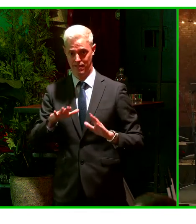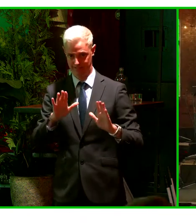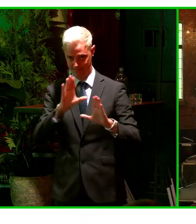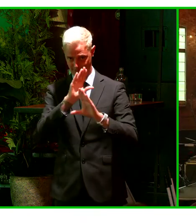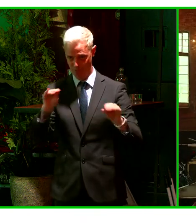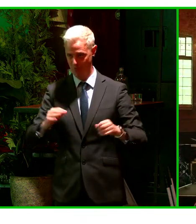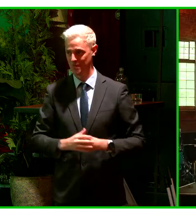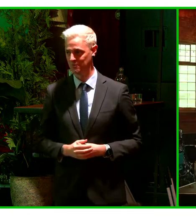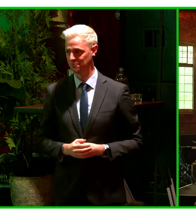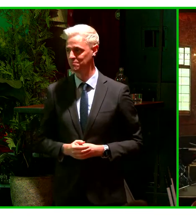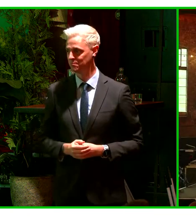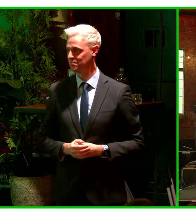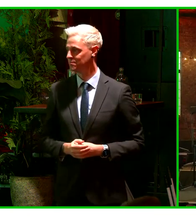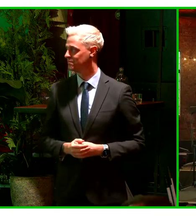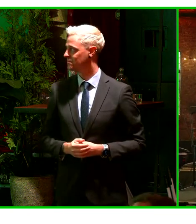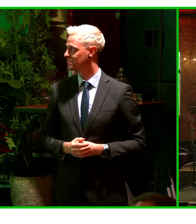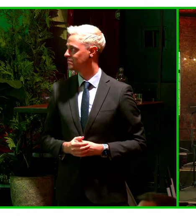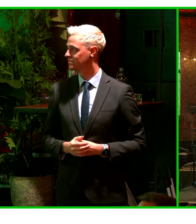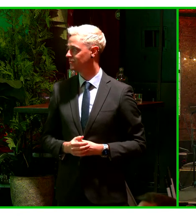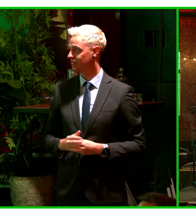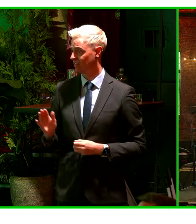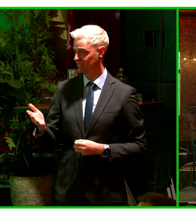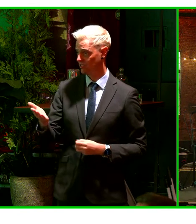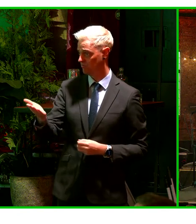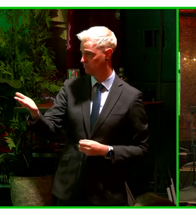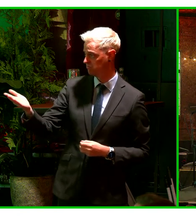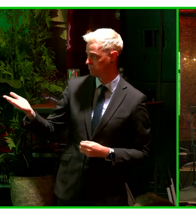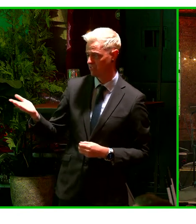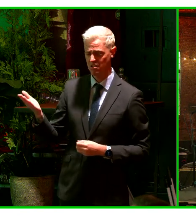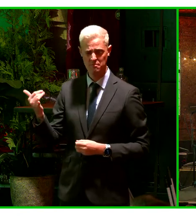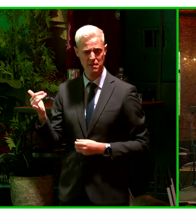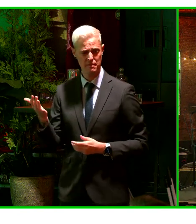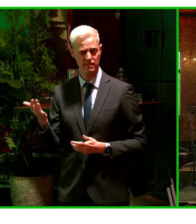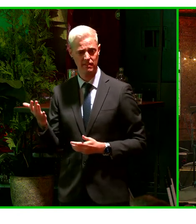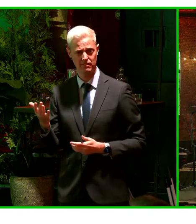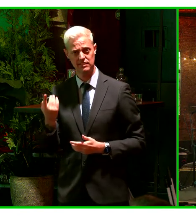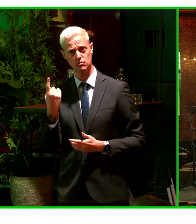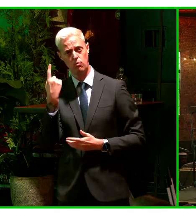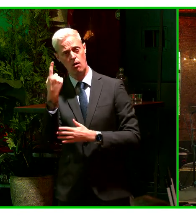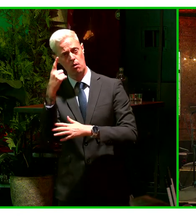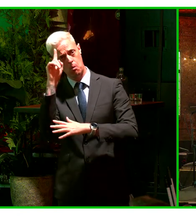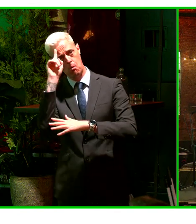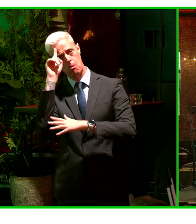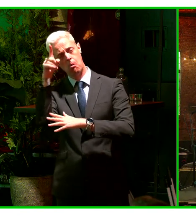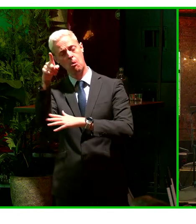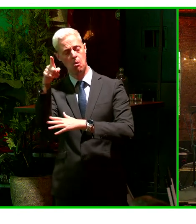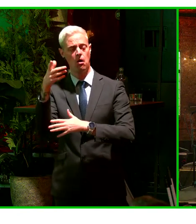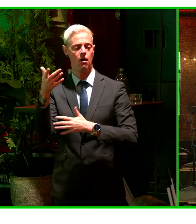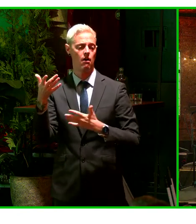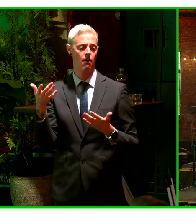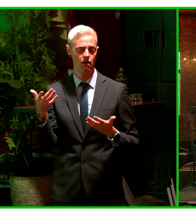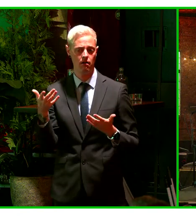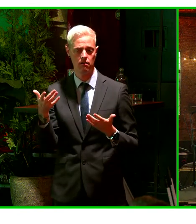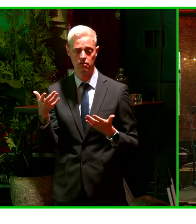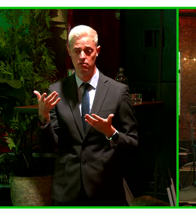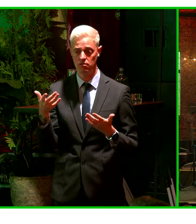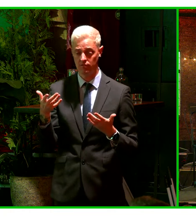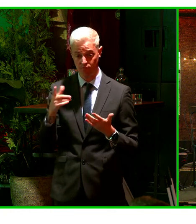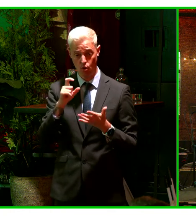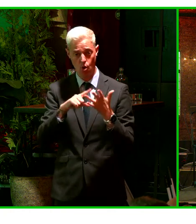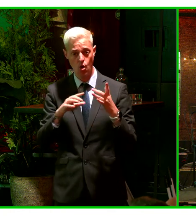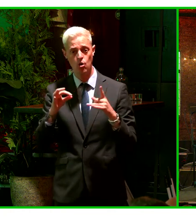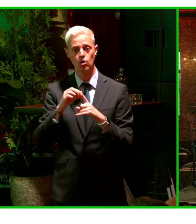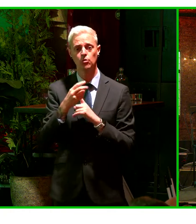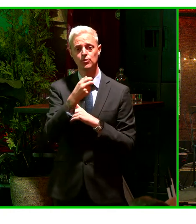to go along the panel really and say if there was one thing that could come out in terms of the legacy for